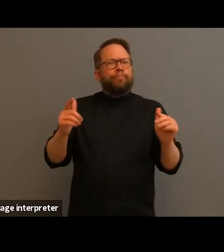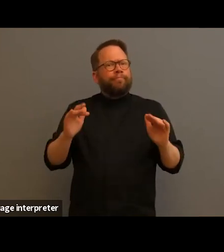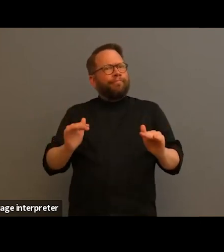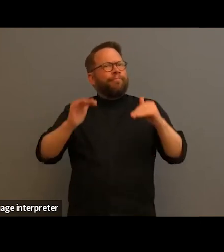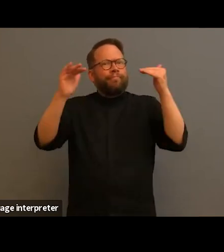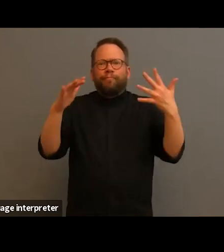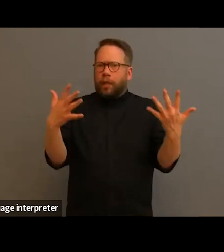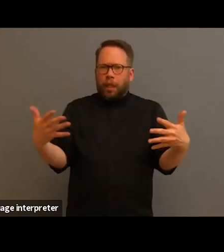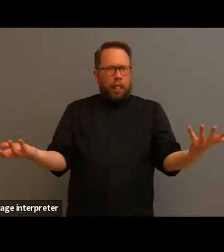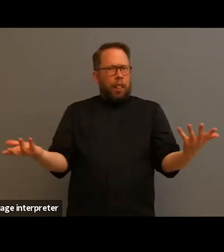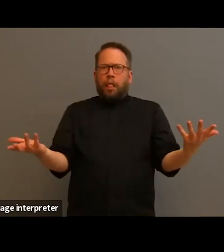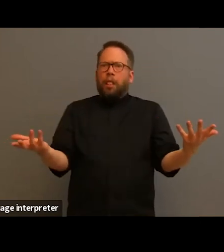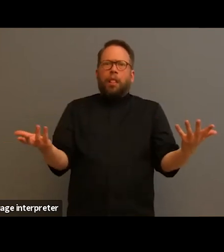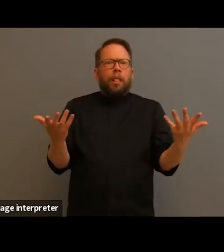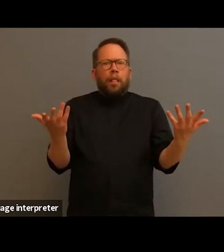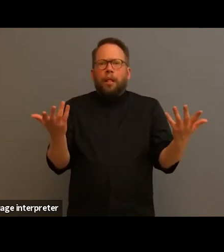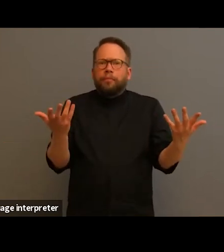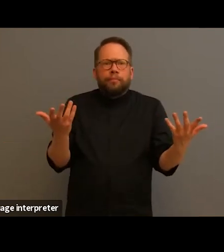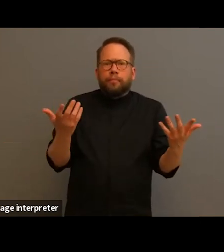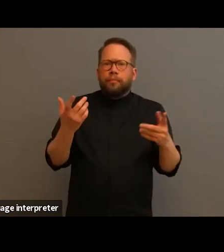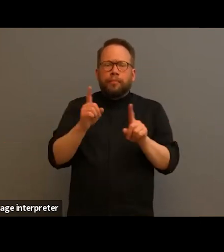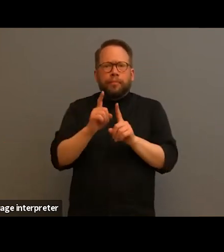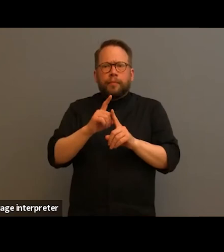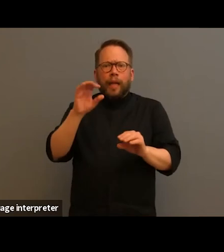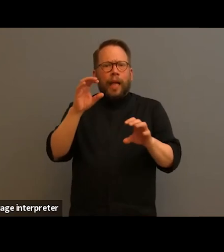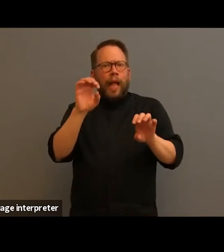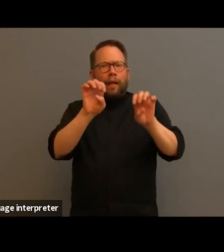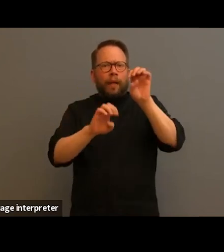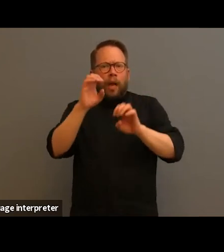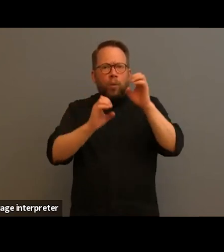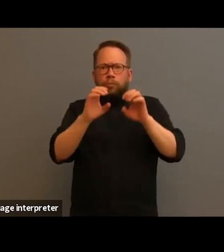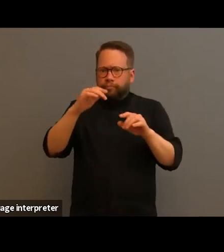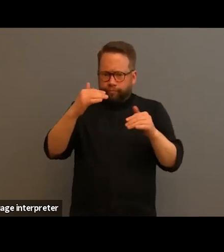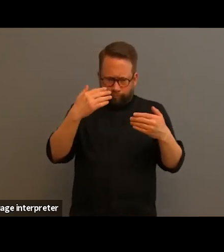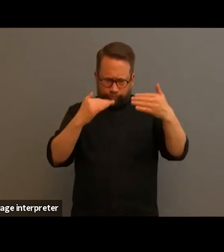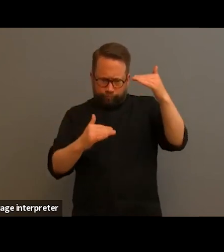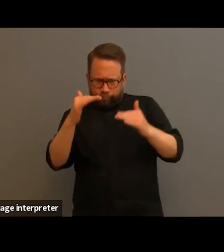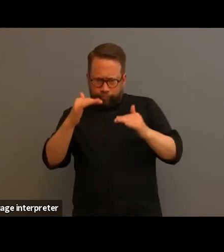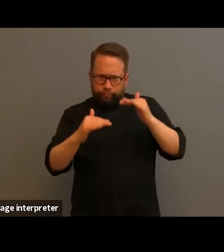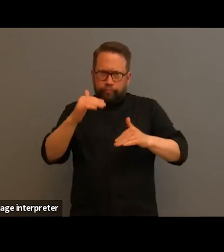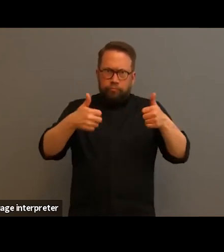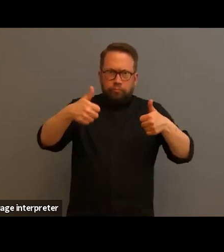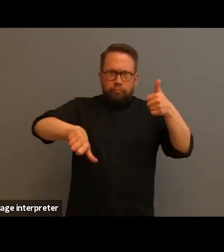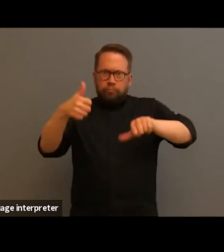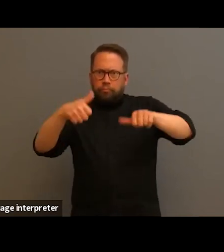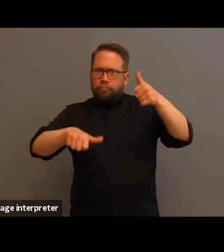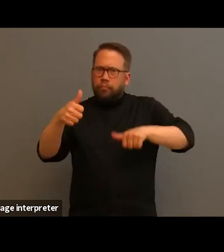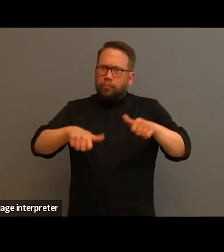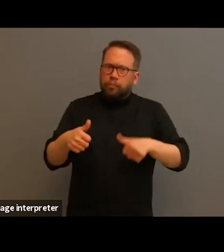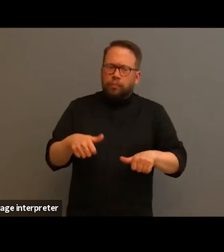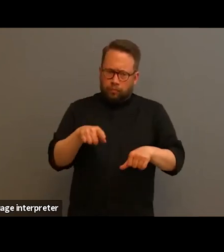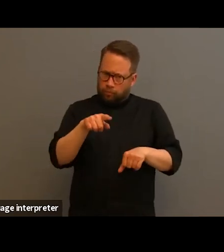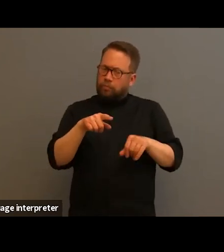a need for more peer-reviewed research on universal design and accessibility of digital solution